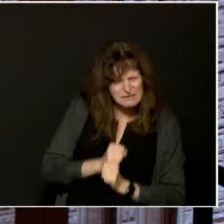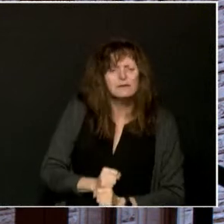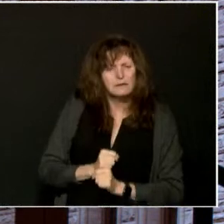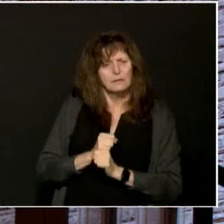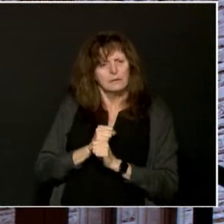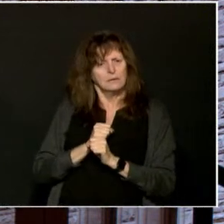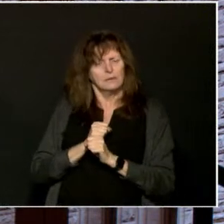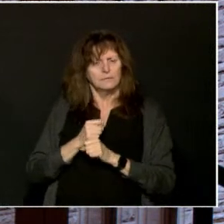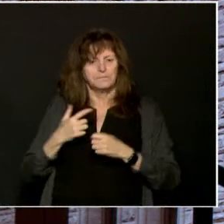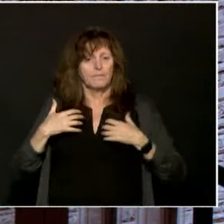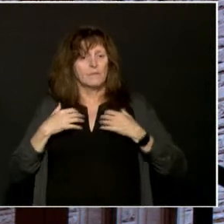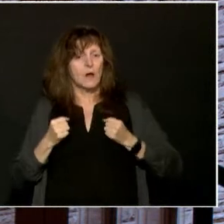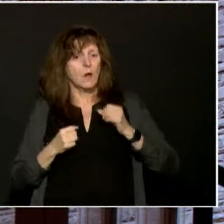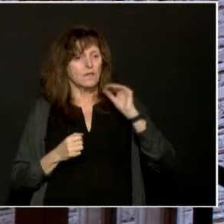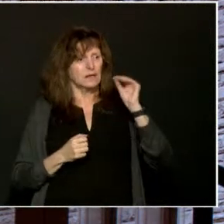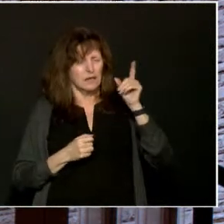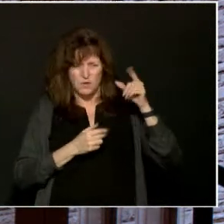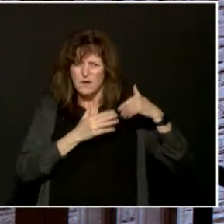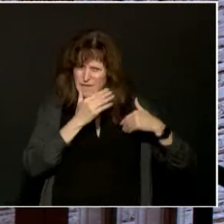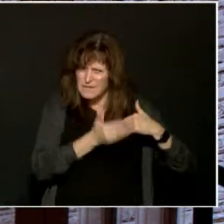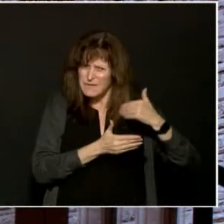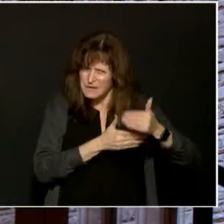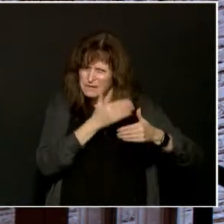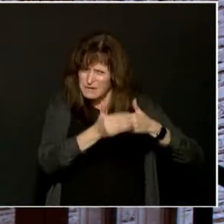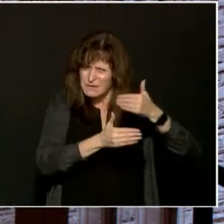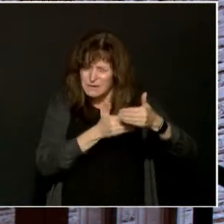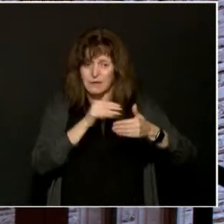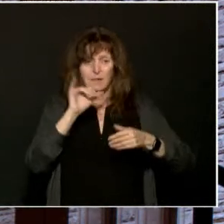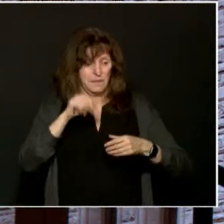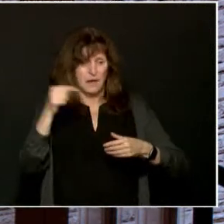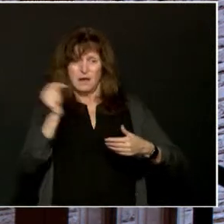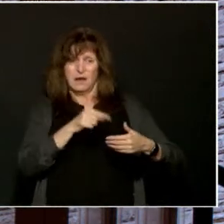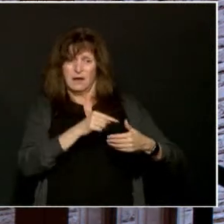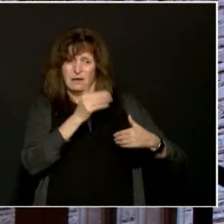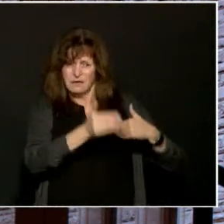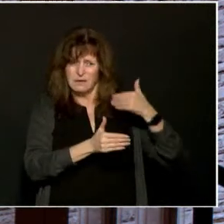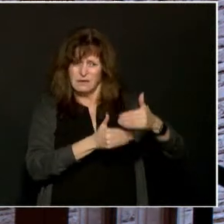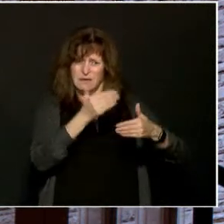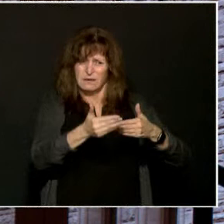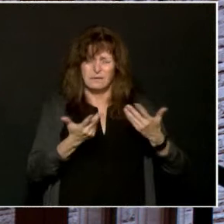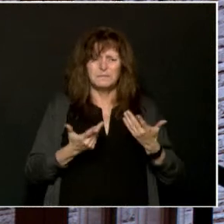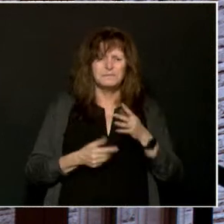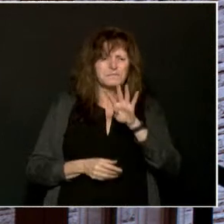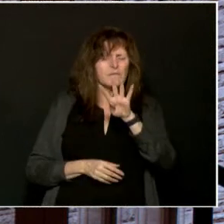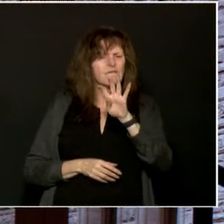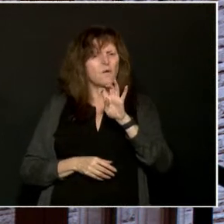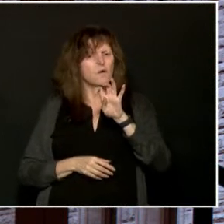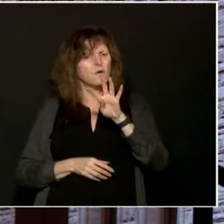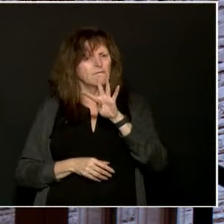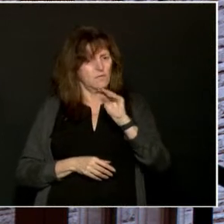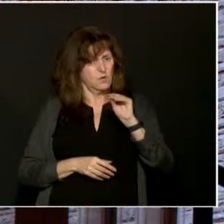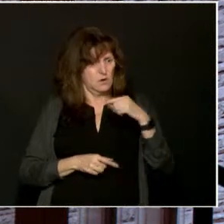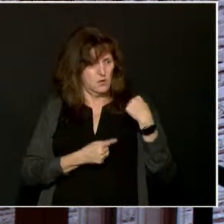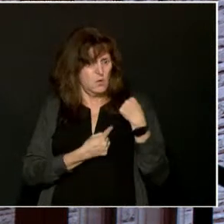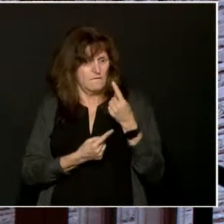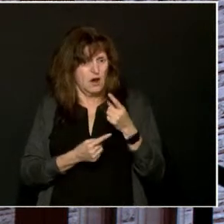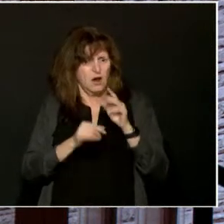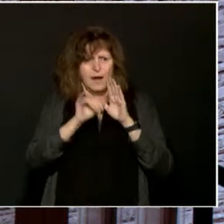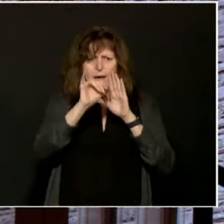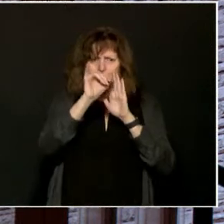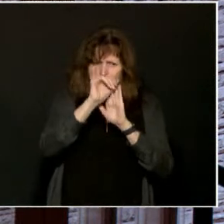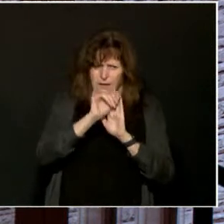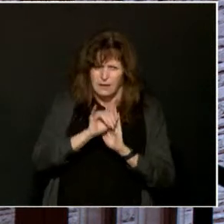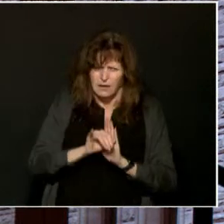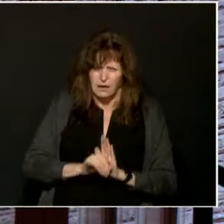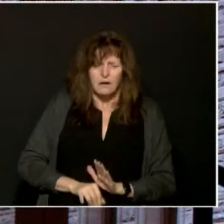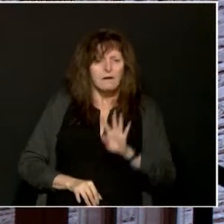say, with sequencing, we're in the 440 range with what we sequenced so far over the last while, and some go back a number of